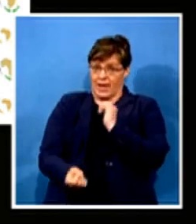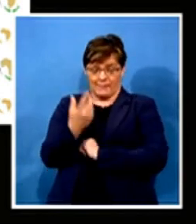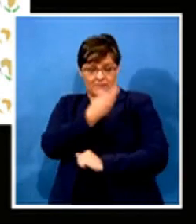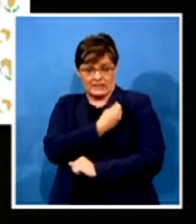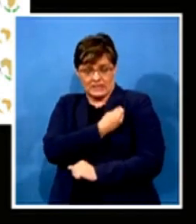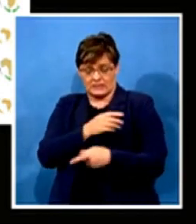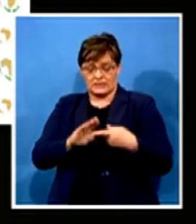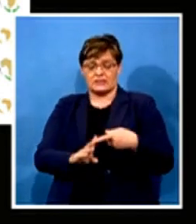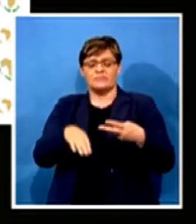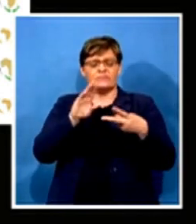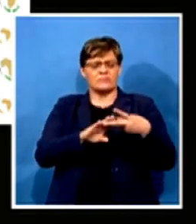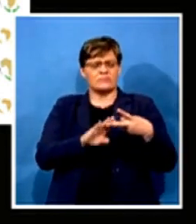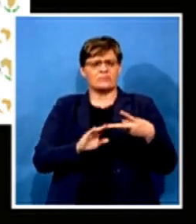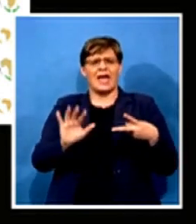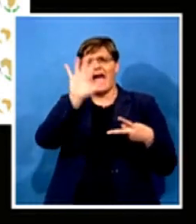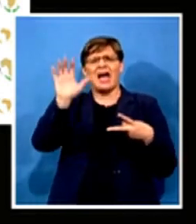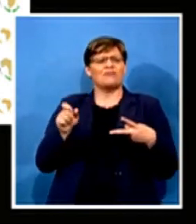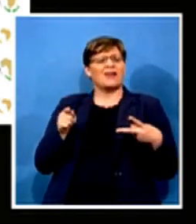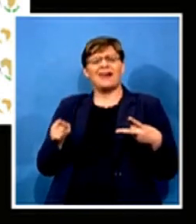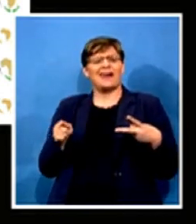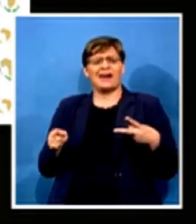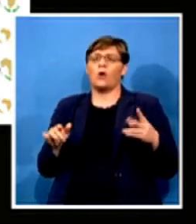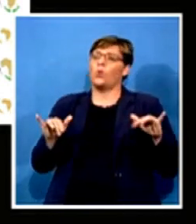basically going to wait for